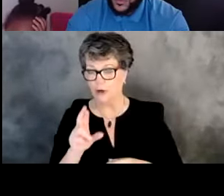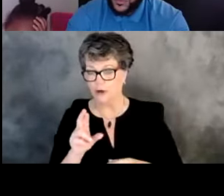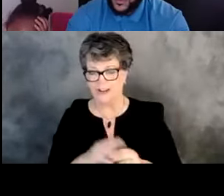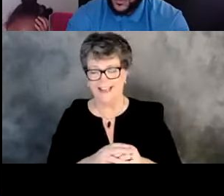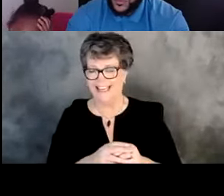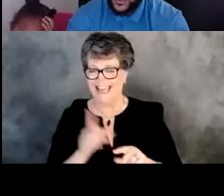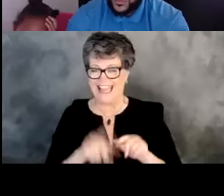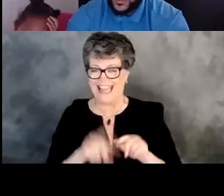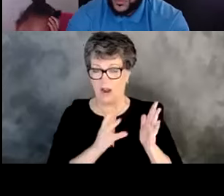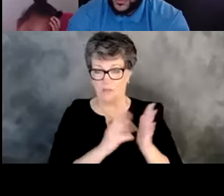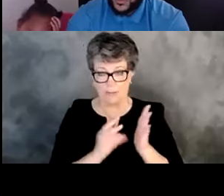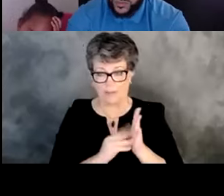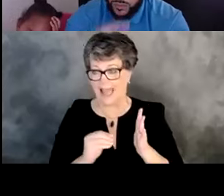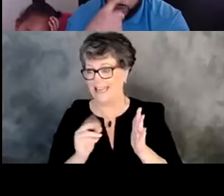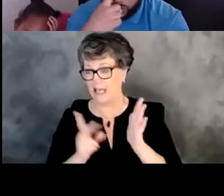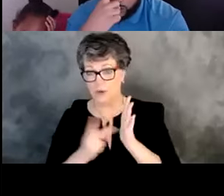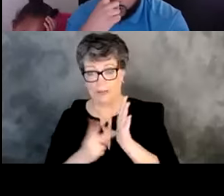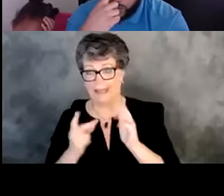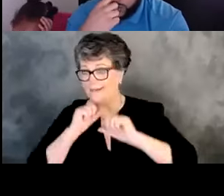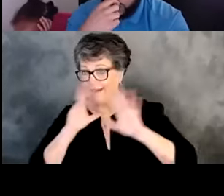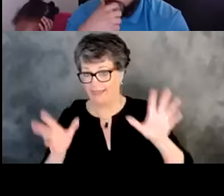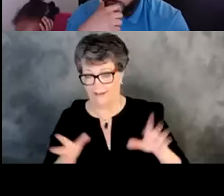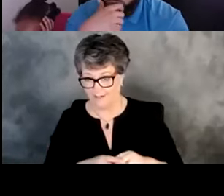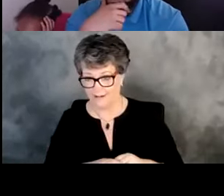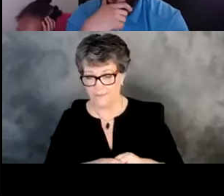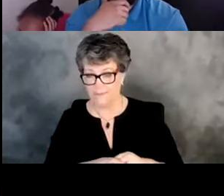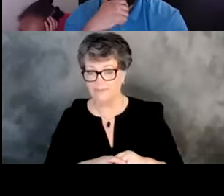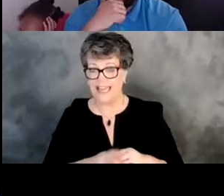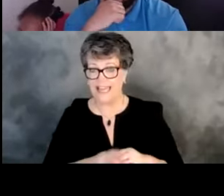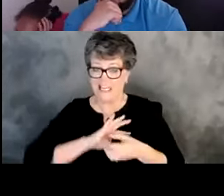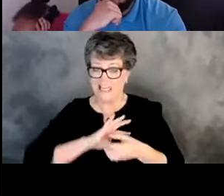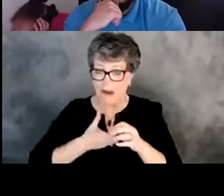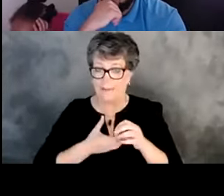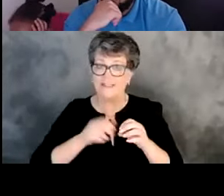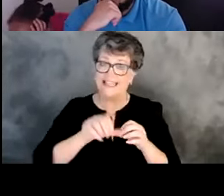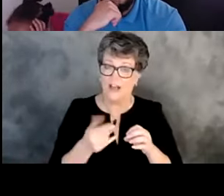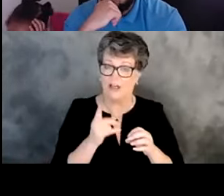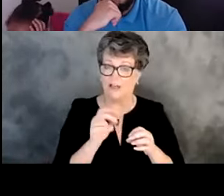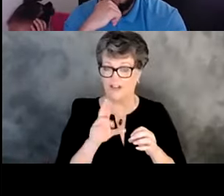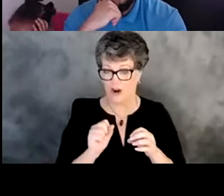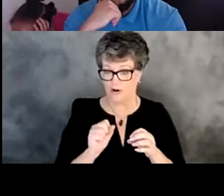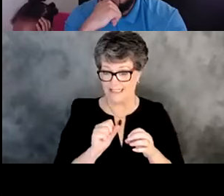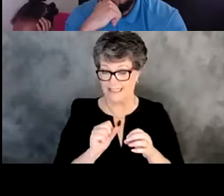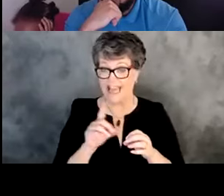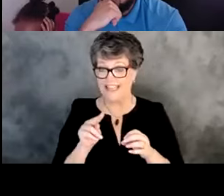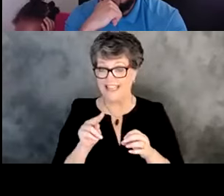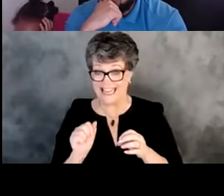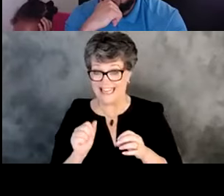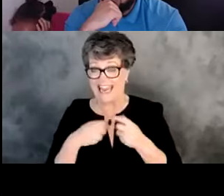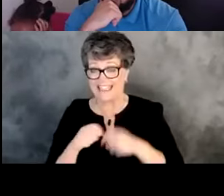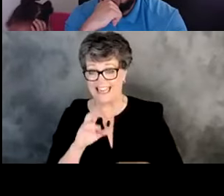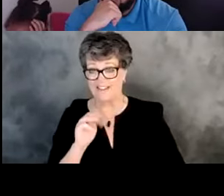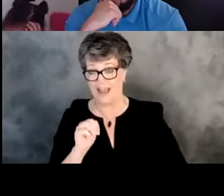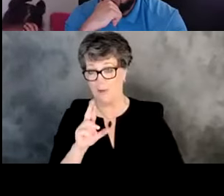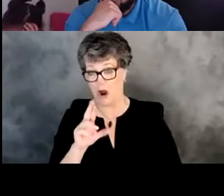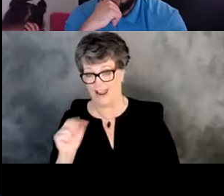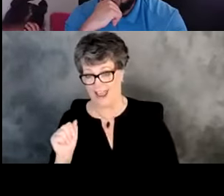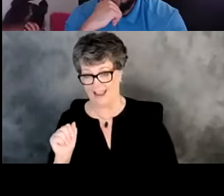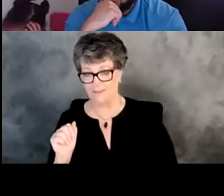can't duplicate at all. So it's wrapped in another virus. It's DNA instead of mRNA.